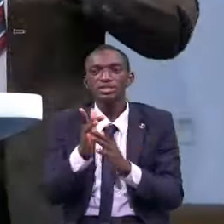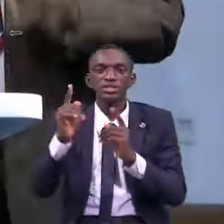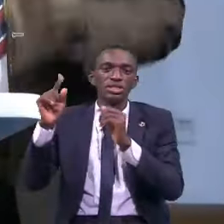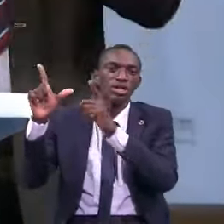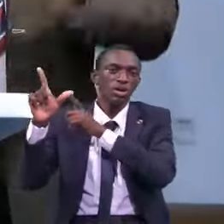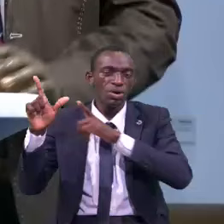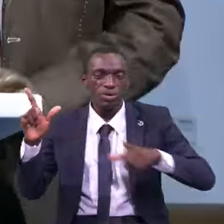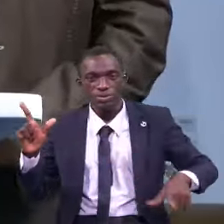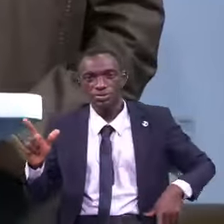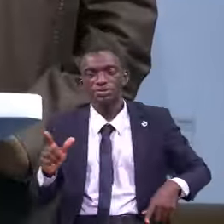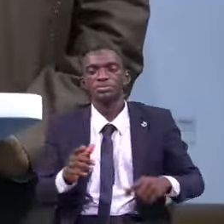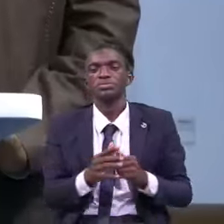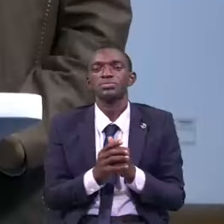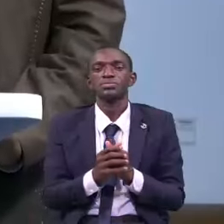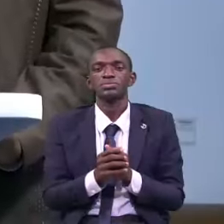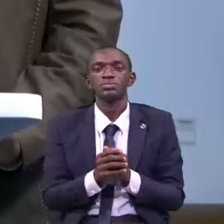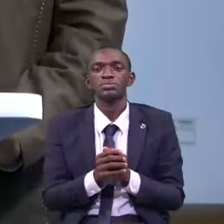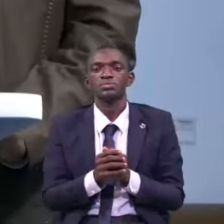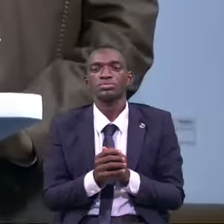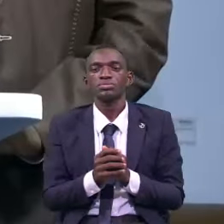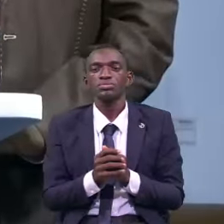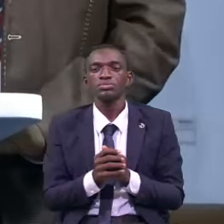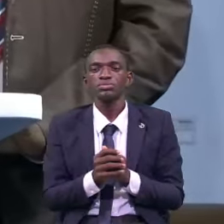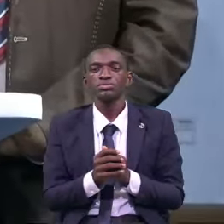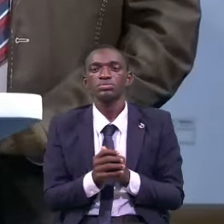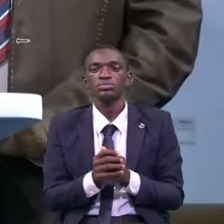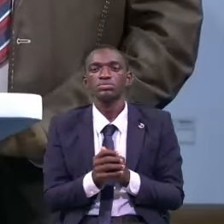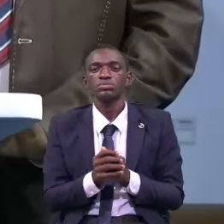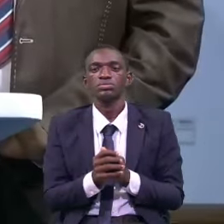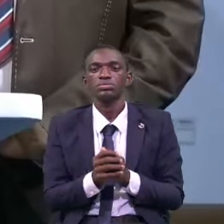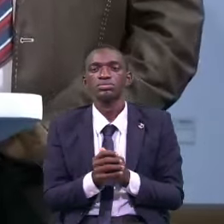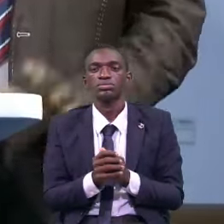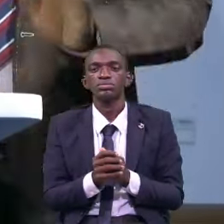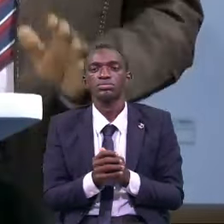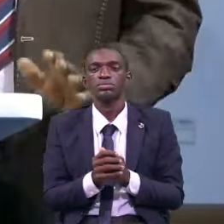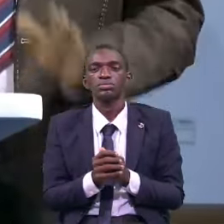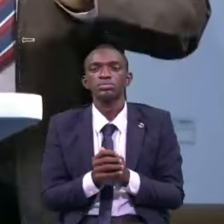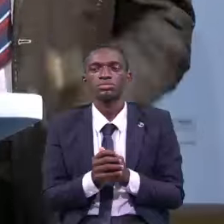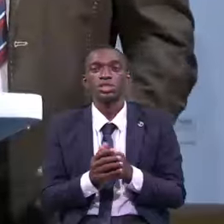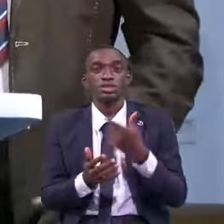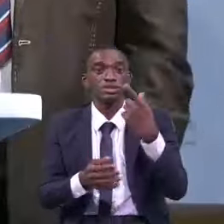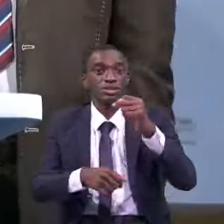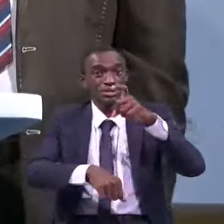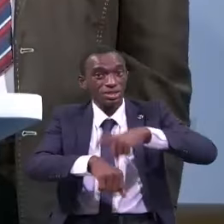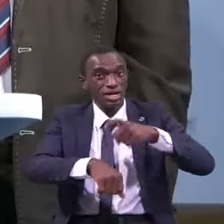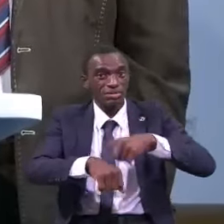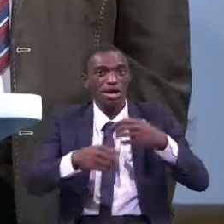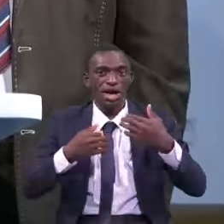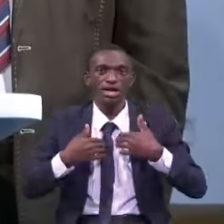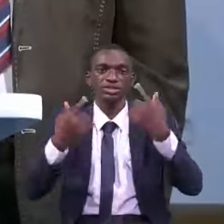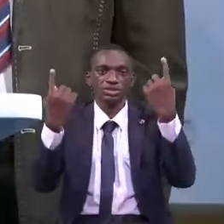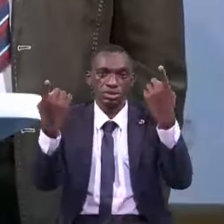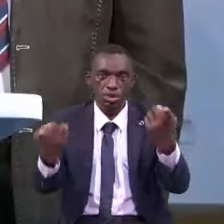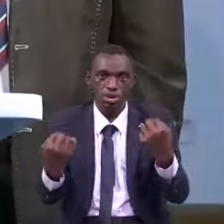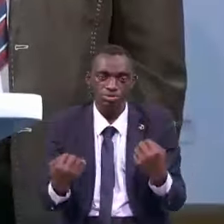Praise the Lord. Le moment est arrivé. The hour has come. Je dis,